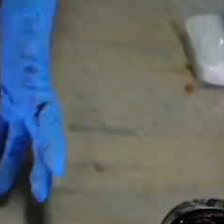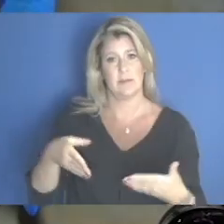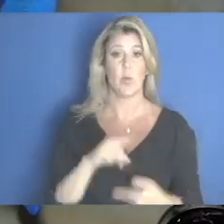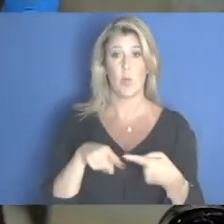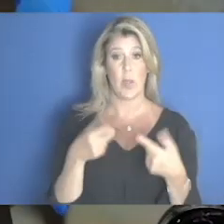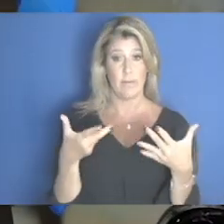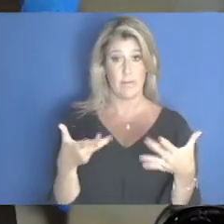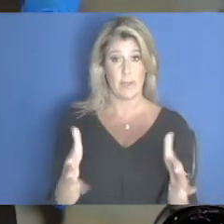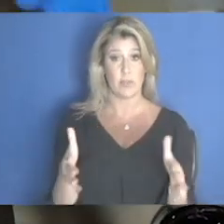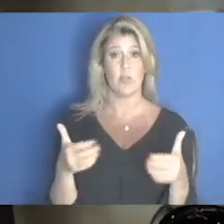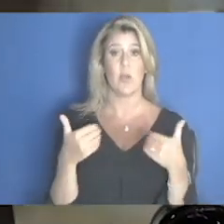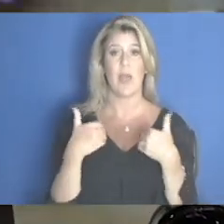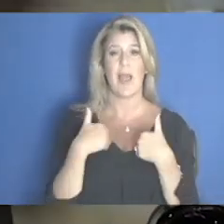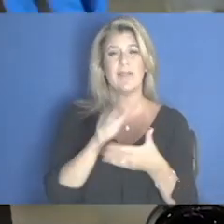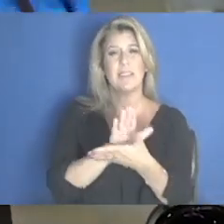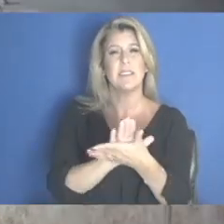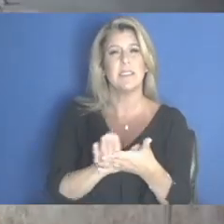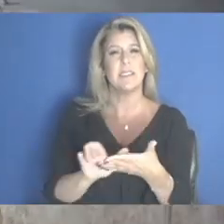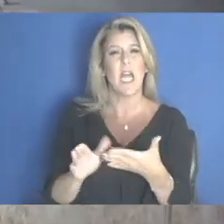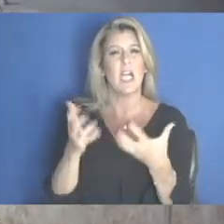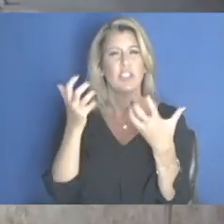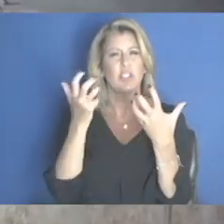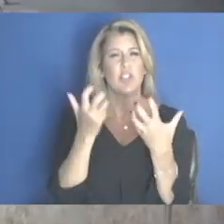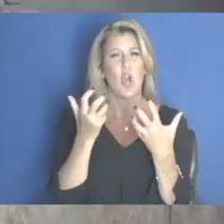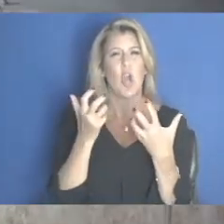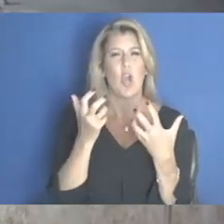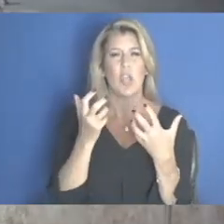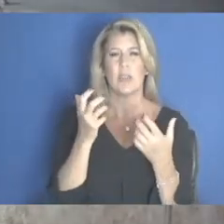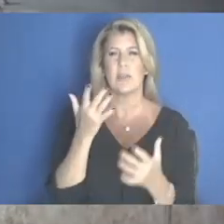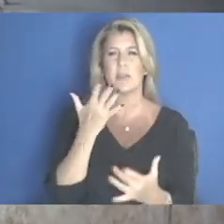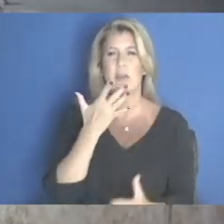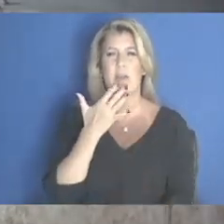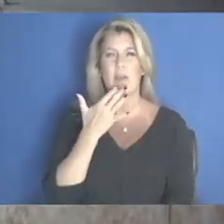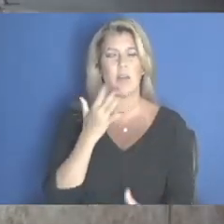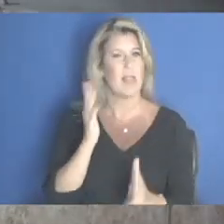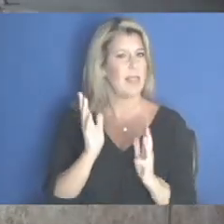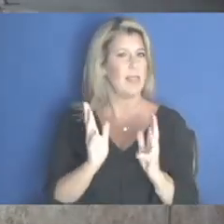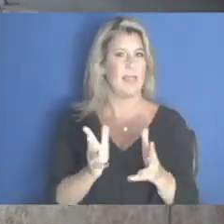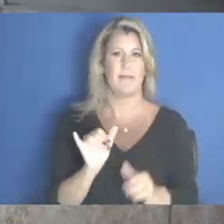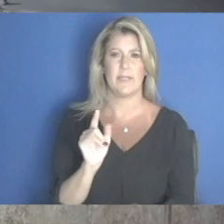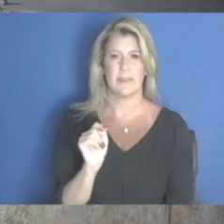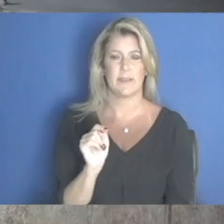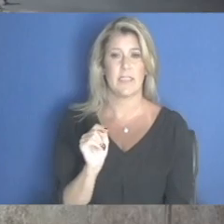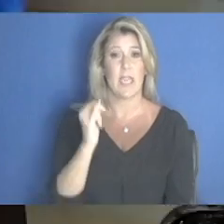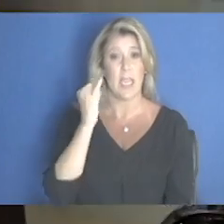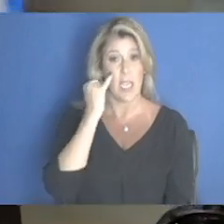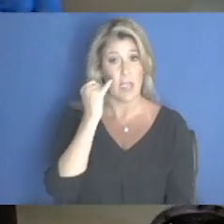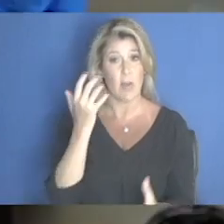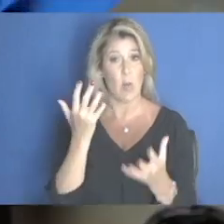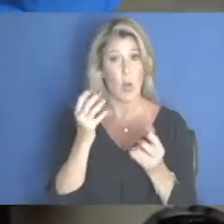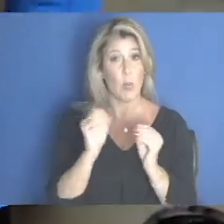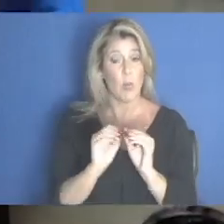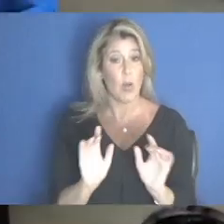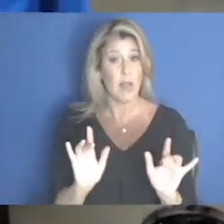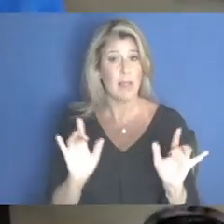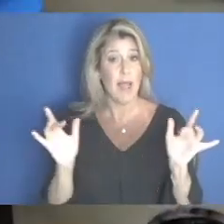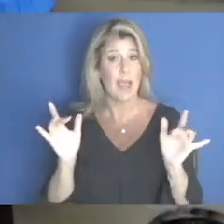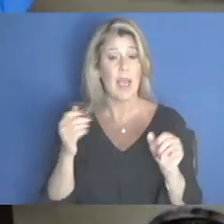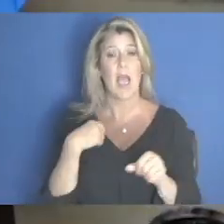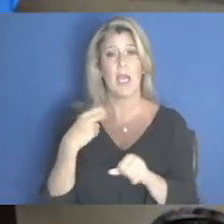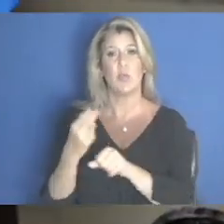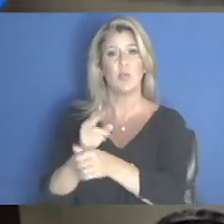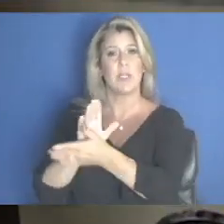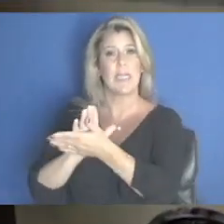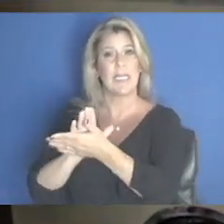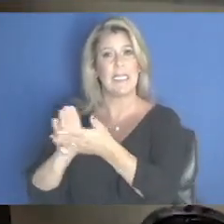Once you're done, you will have nice rich color and you can leave it just like that. What I do if I want it to be lighter, I grab the